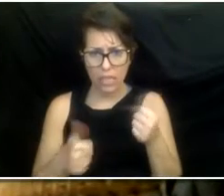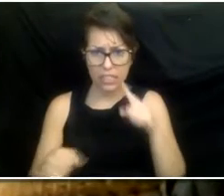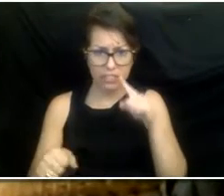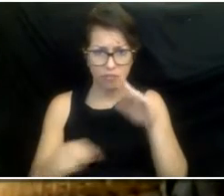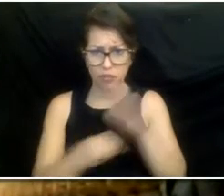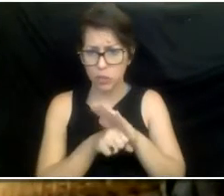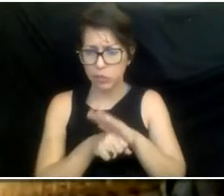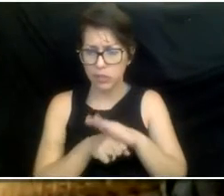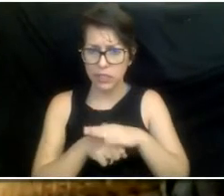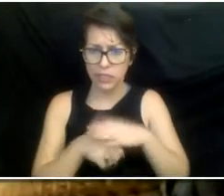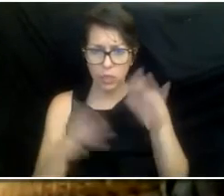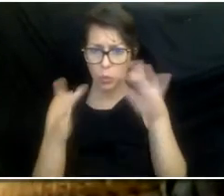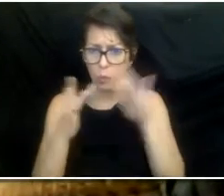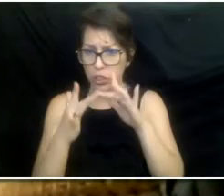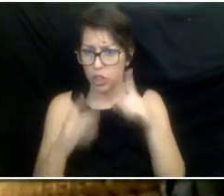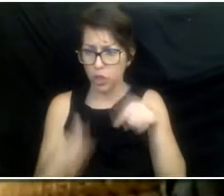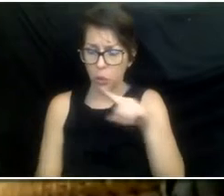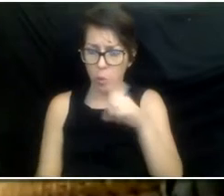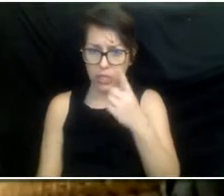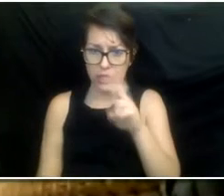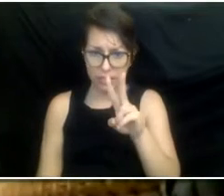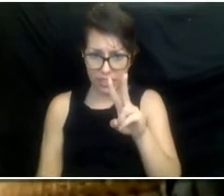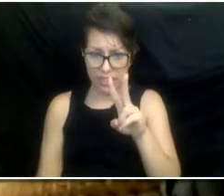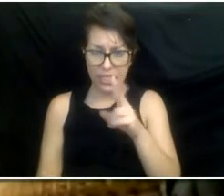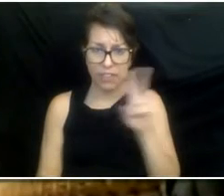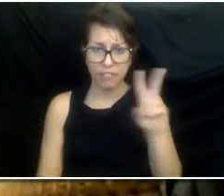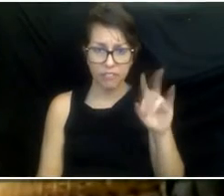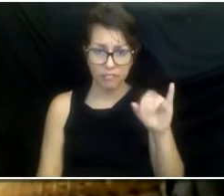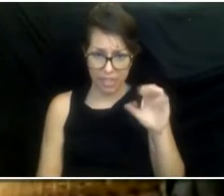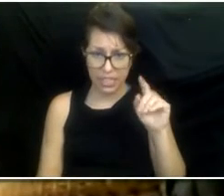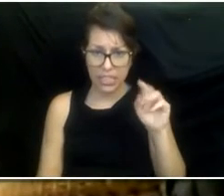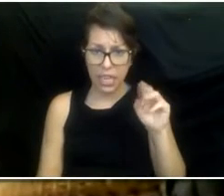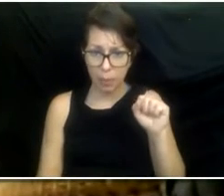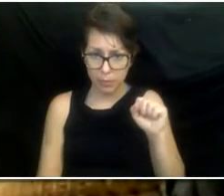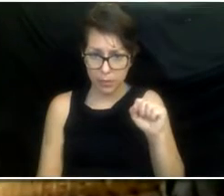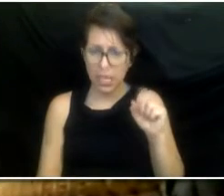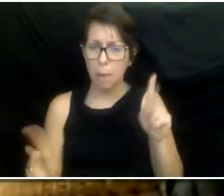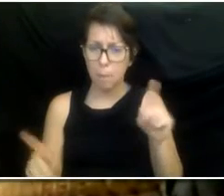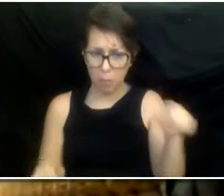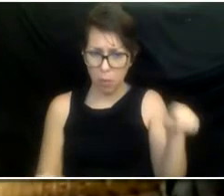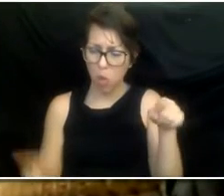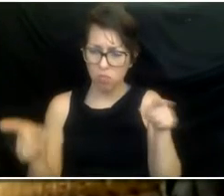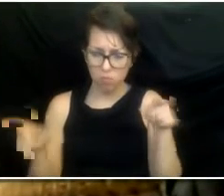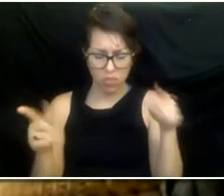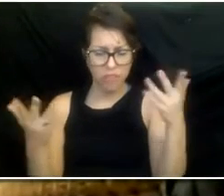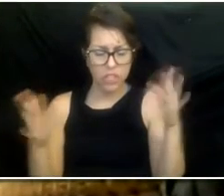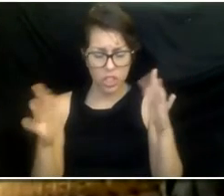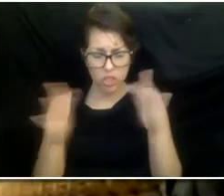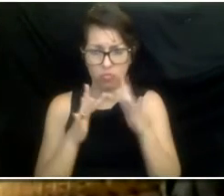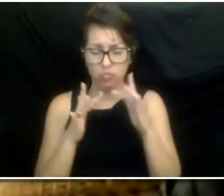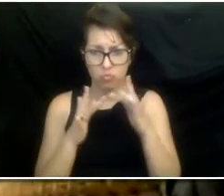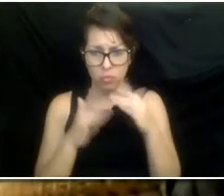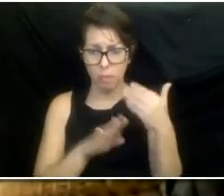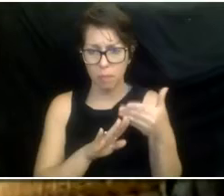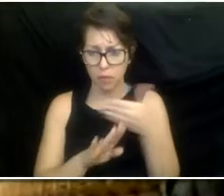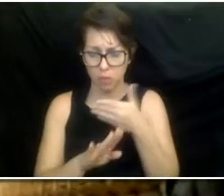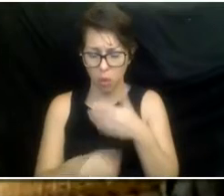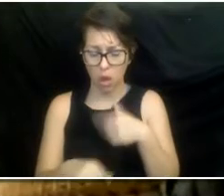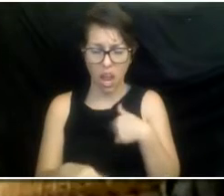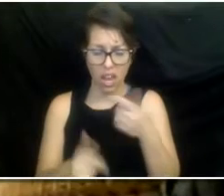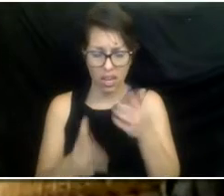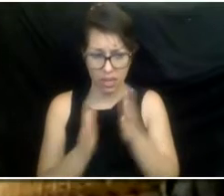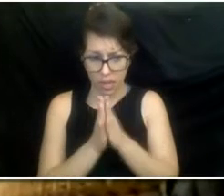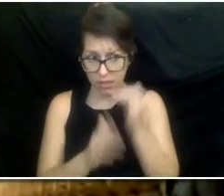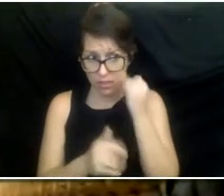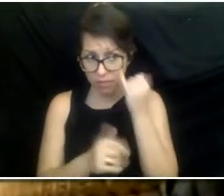DV victim to reach out on his or her own um while they're potentially cooped up with their abuser